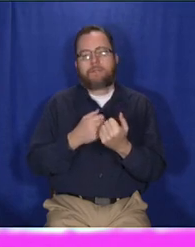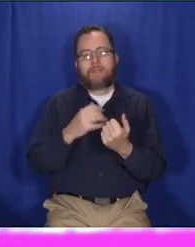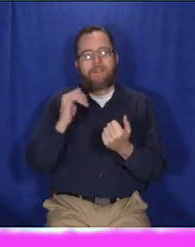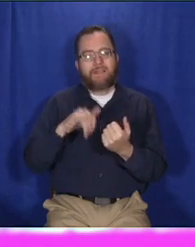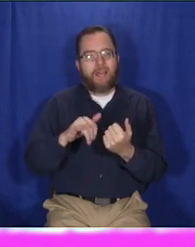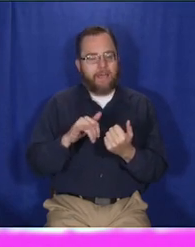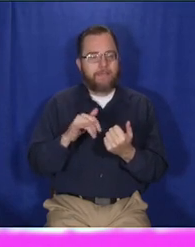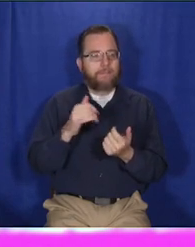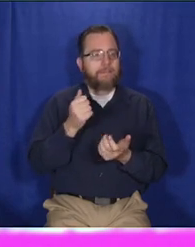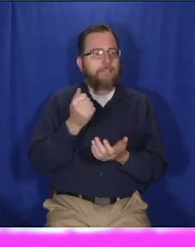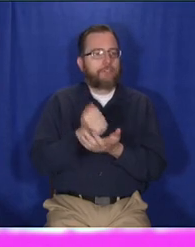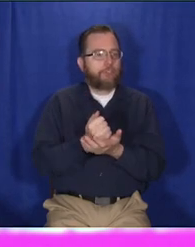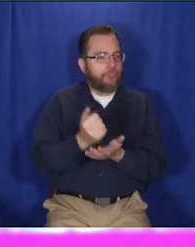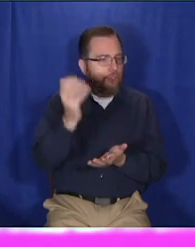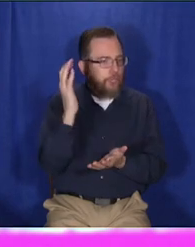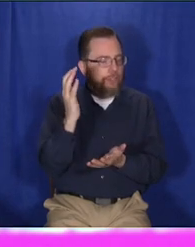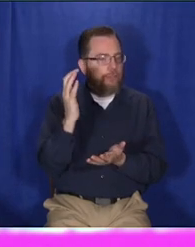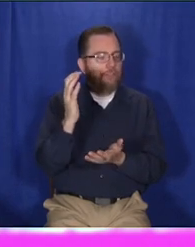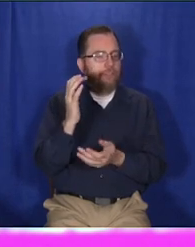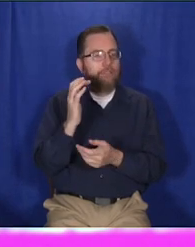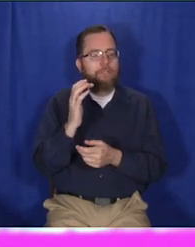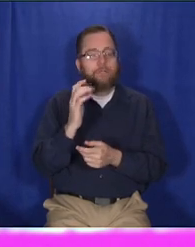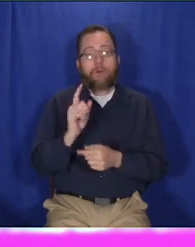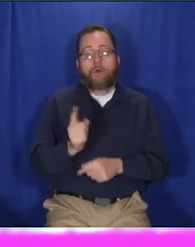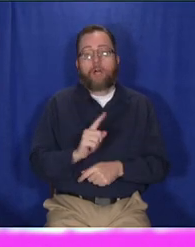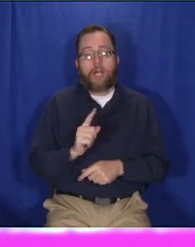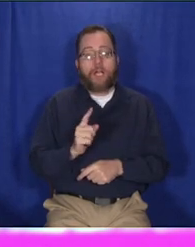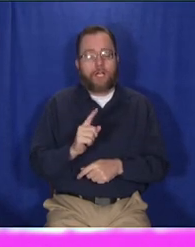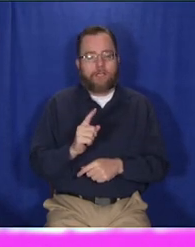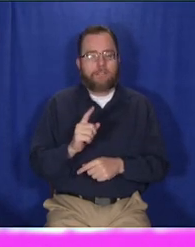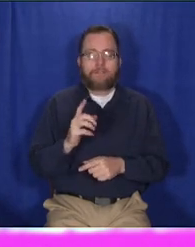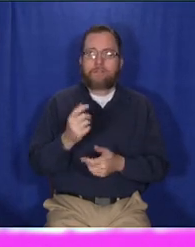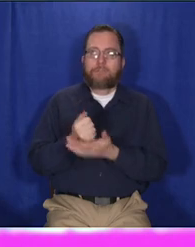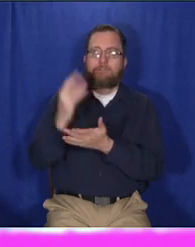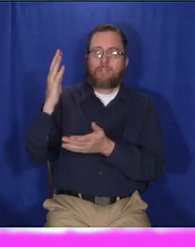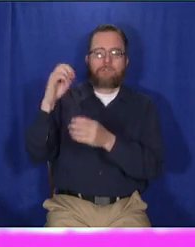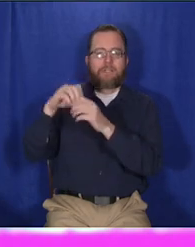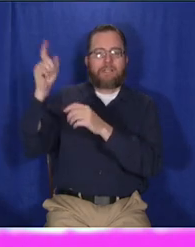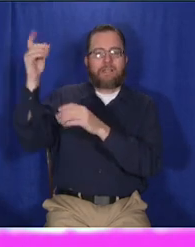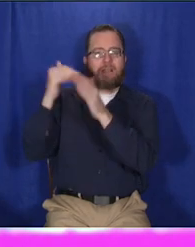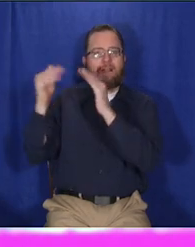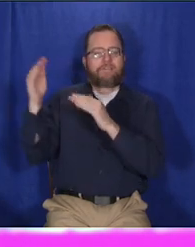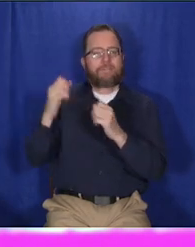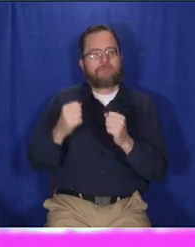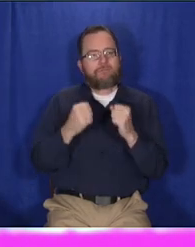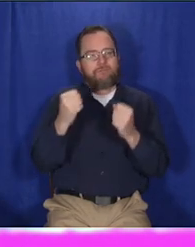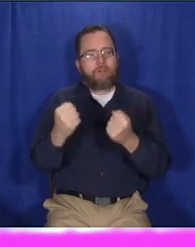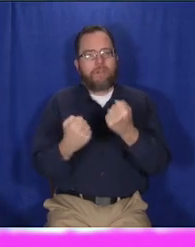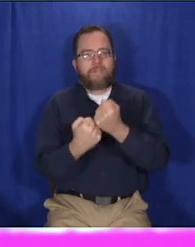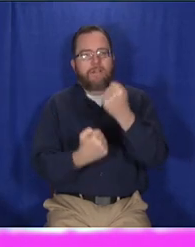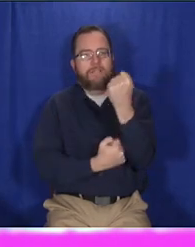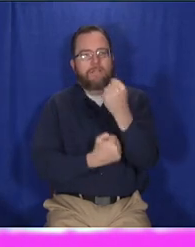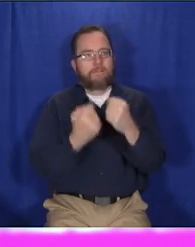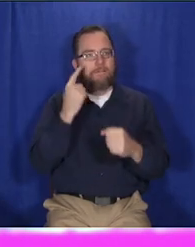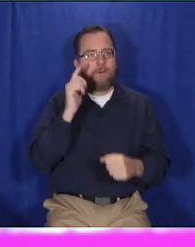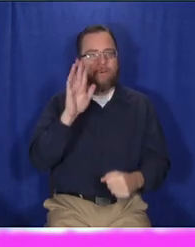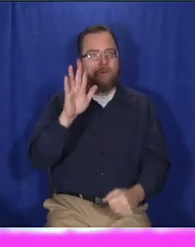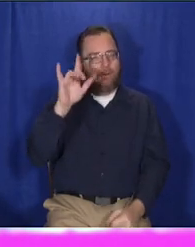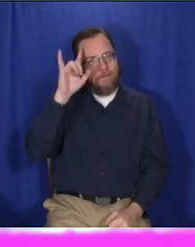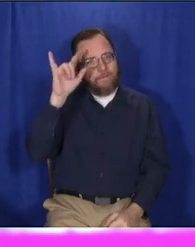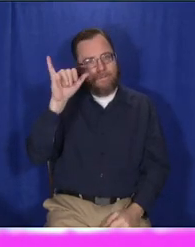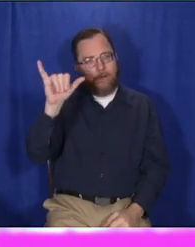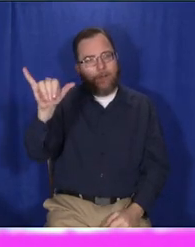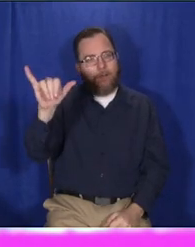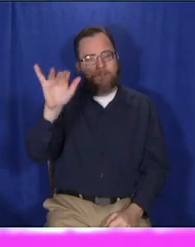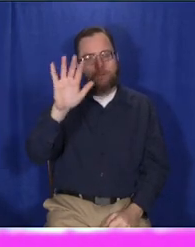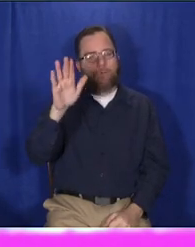treasure for yourself, for themselves, as a good foundation for the future, so that they may take hold of that which is truly life.